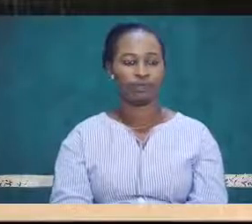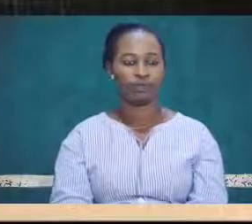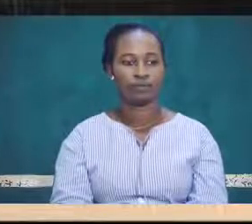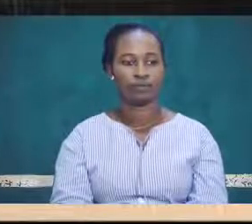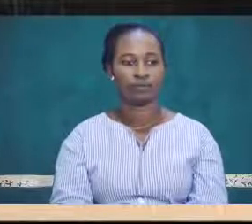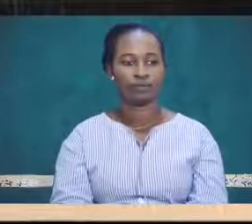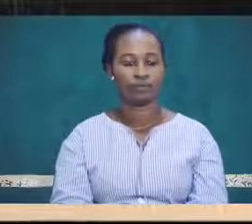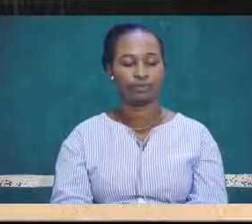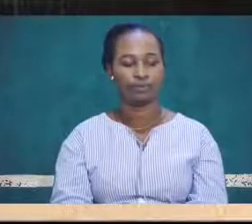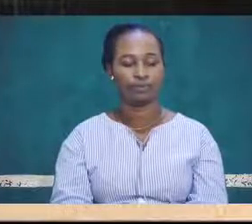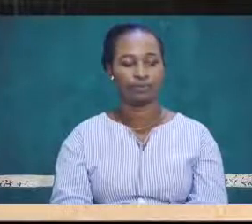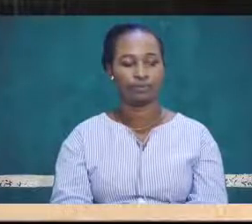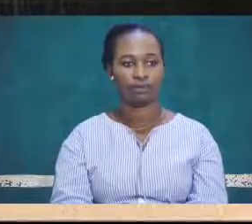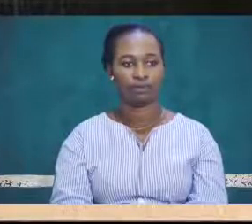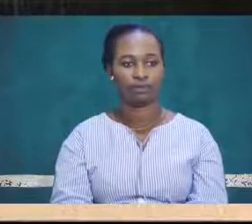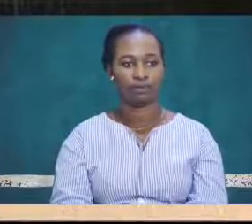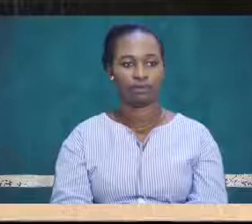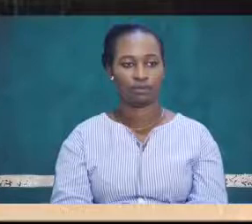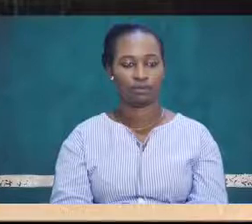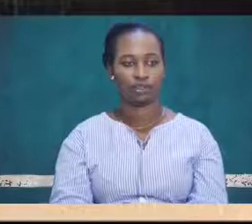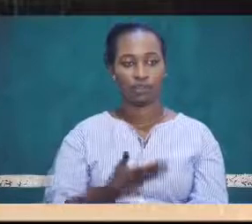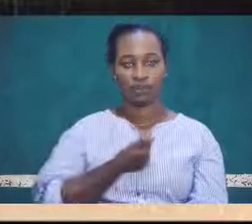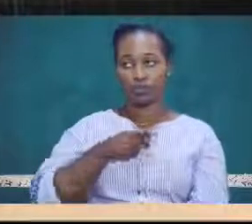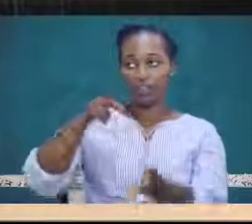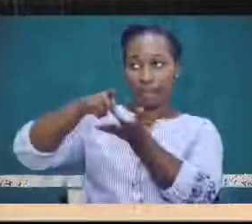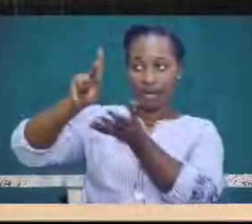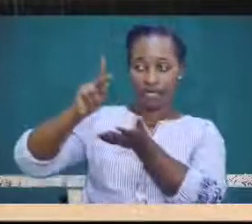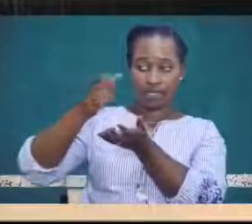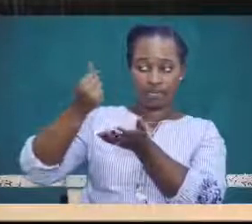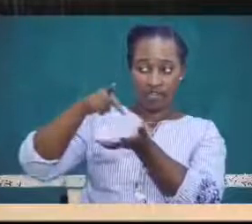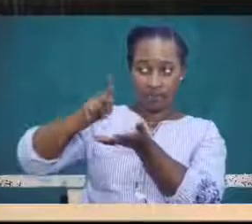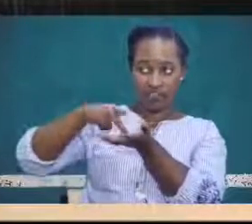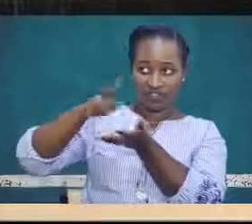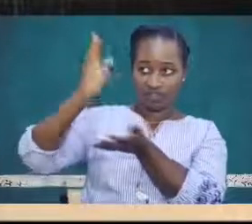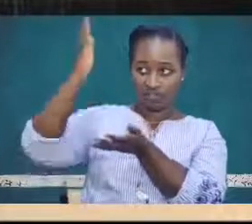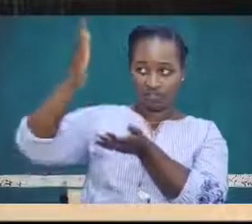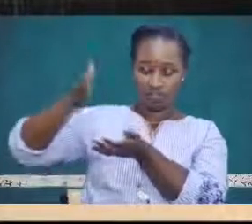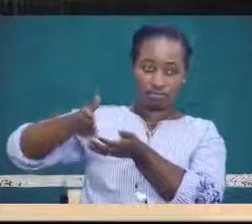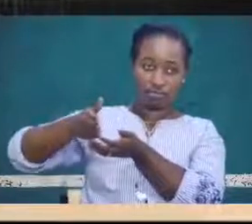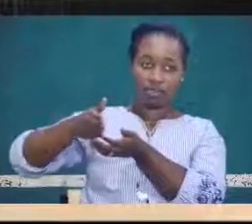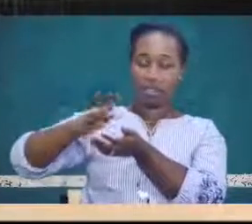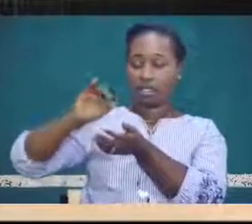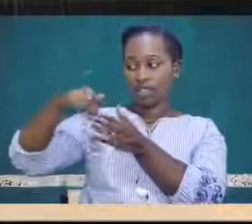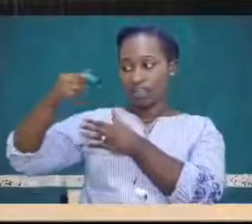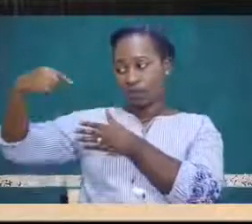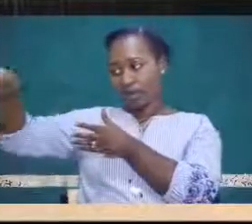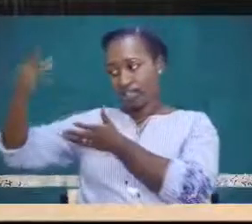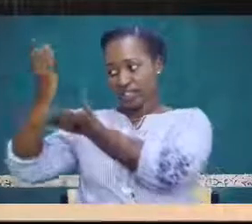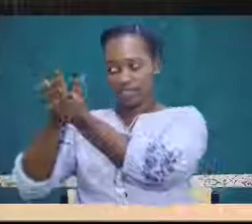So let's try to sketch. Remember here we have price on y-axis, and we have quantity